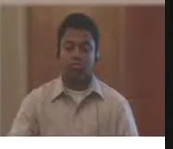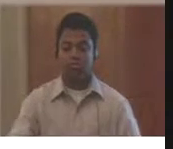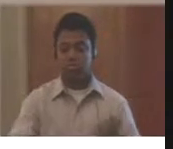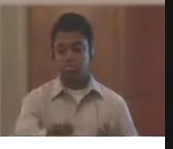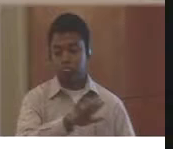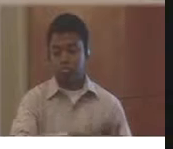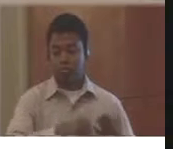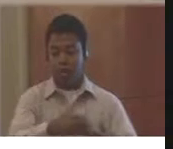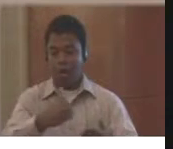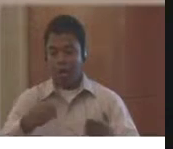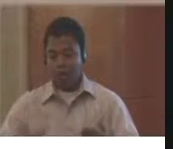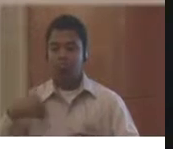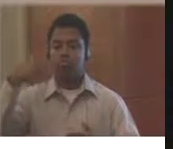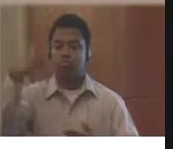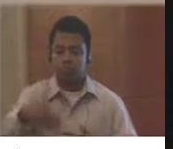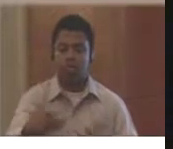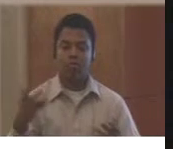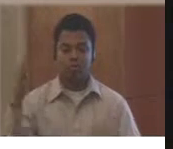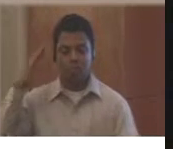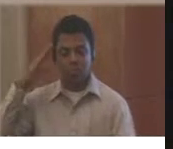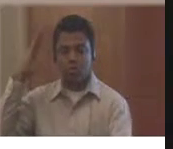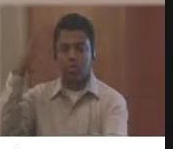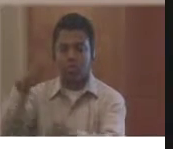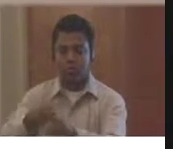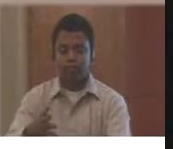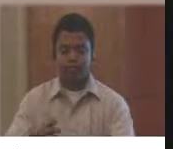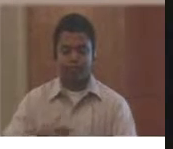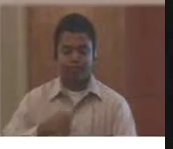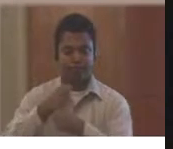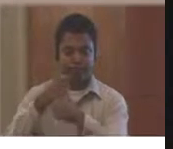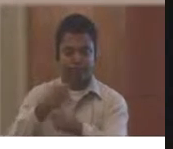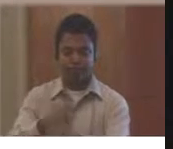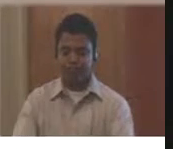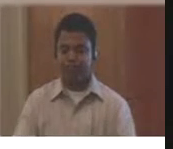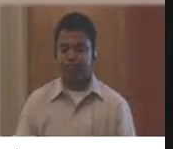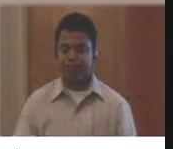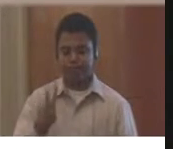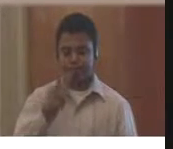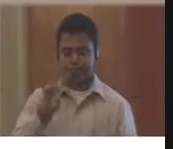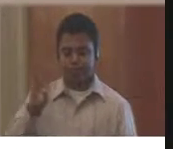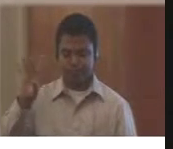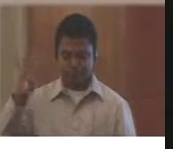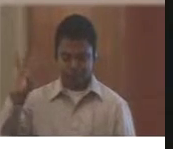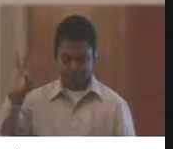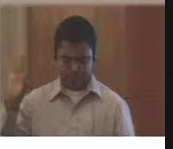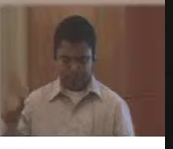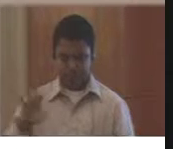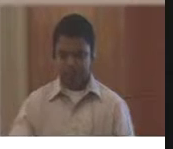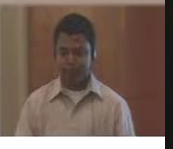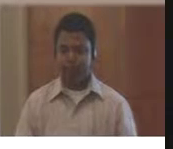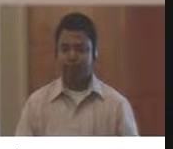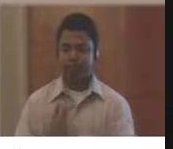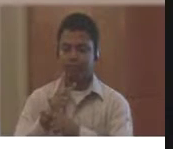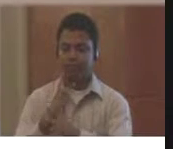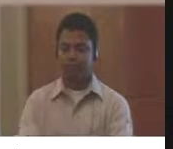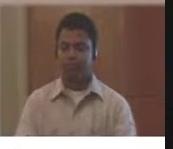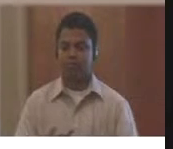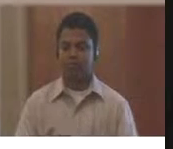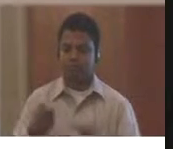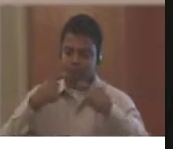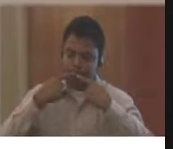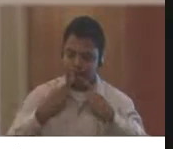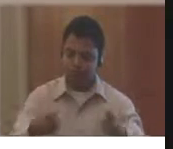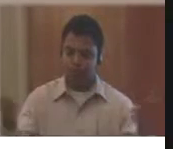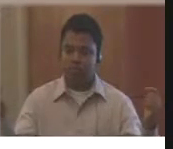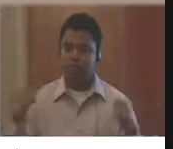a contribution towards the achievement of the Millennium Development Goals. 29. Protect and promote the social, physical,